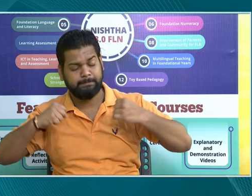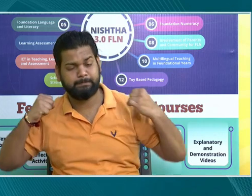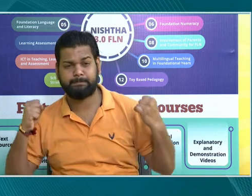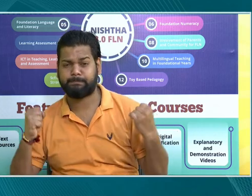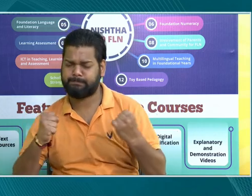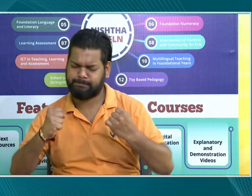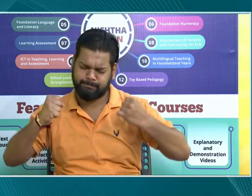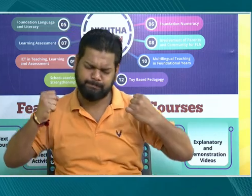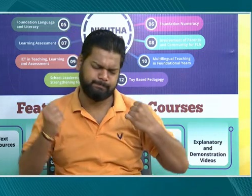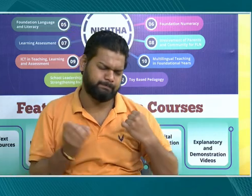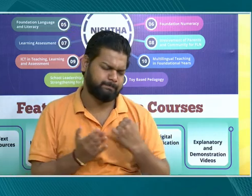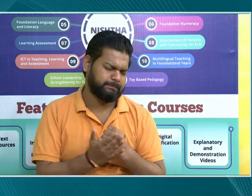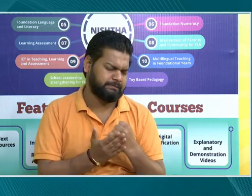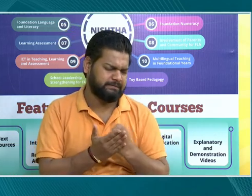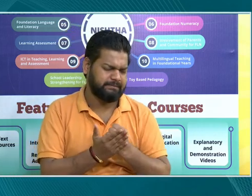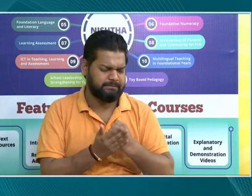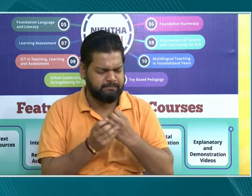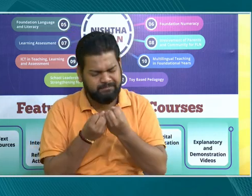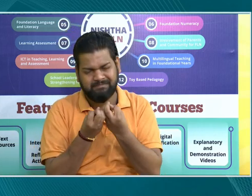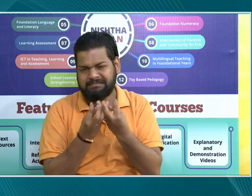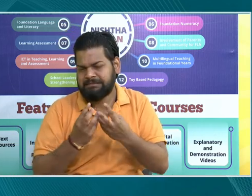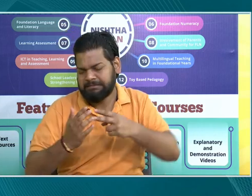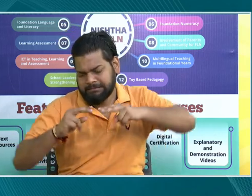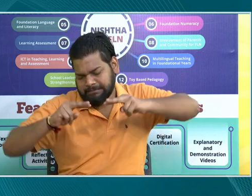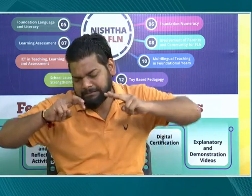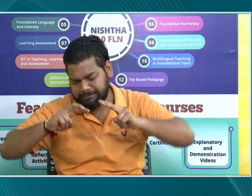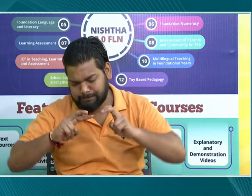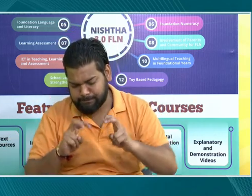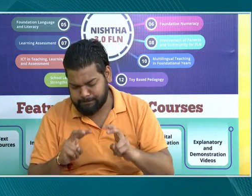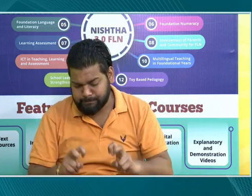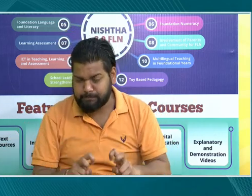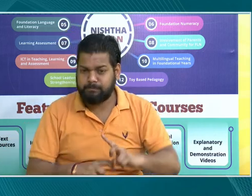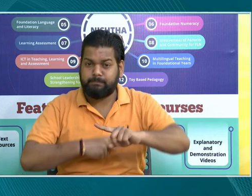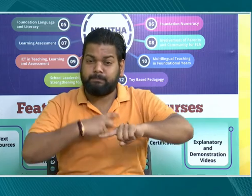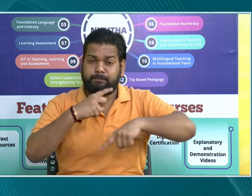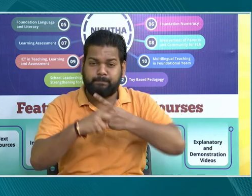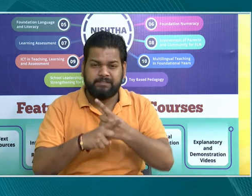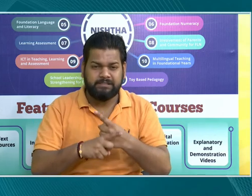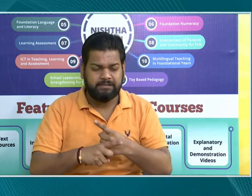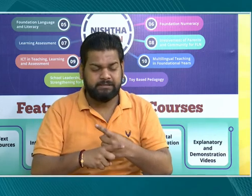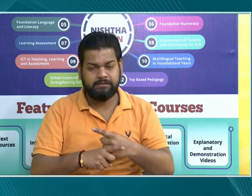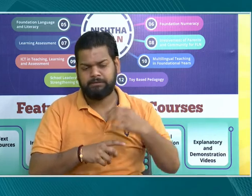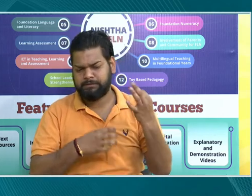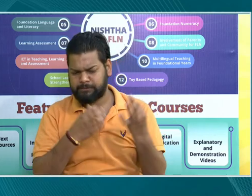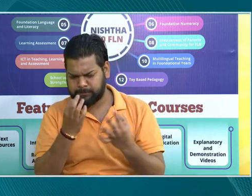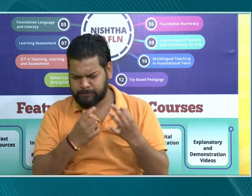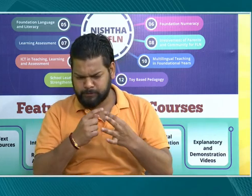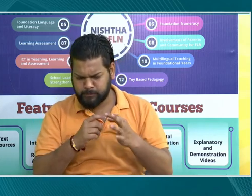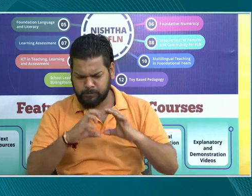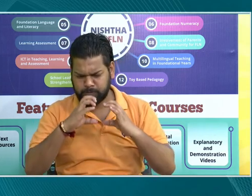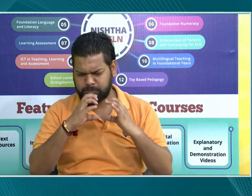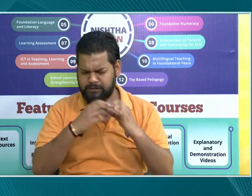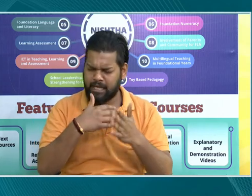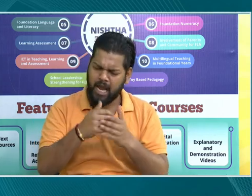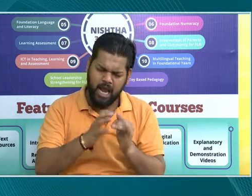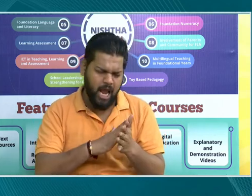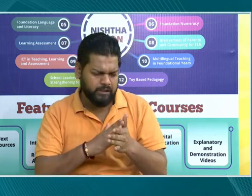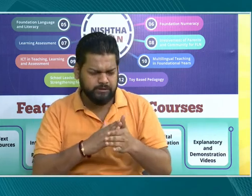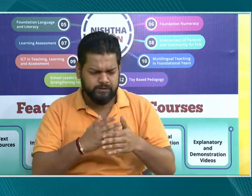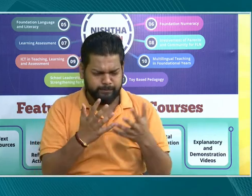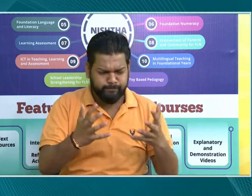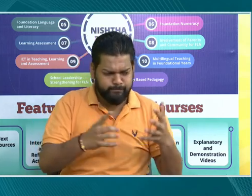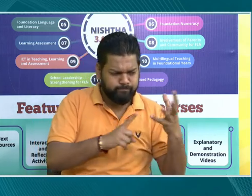He did a lot of research. He went all over to find those things in his glass elevator,